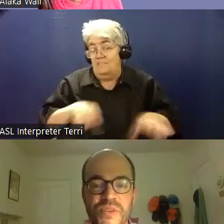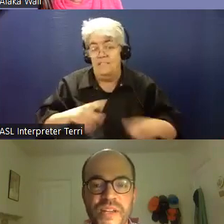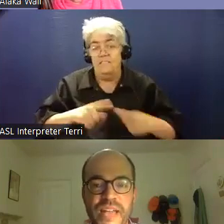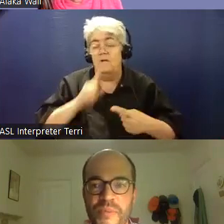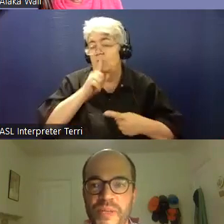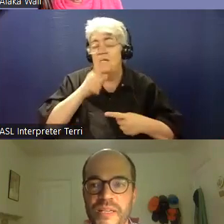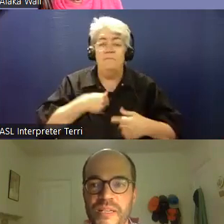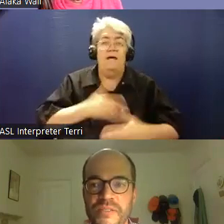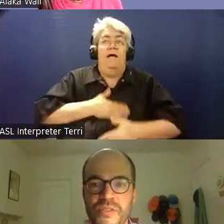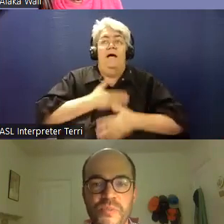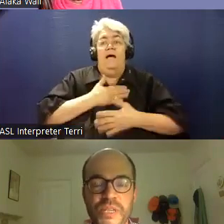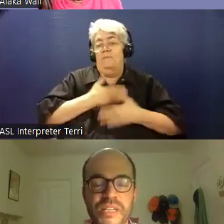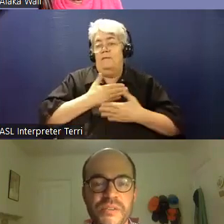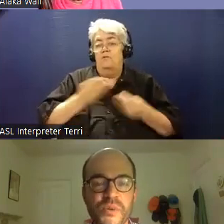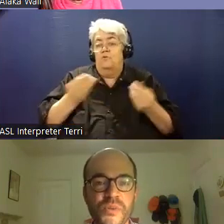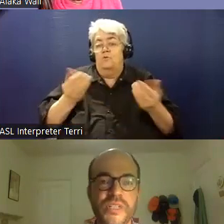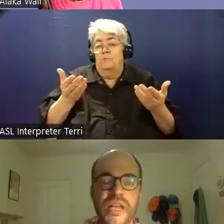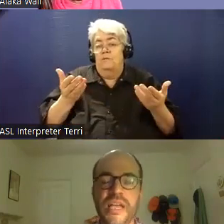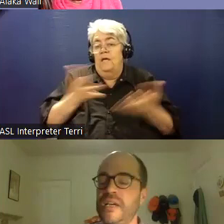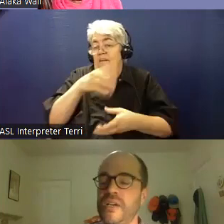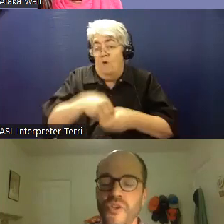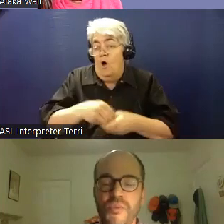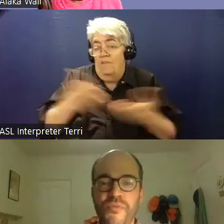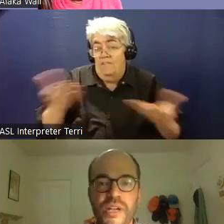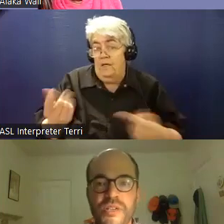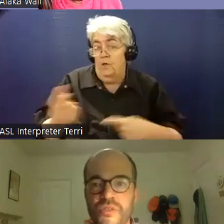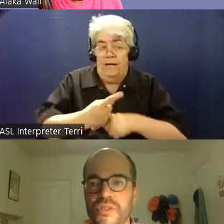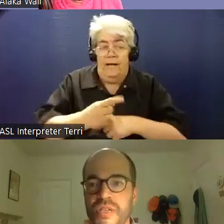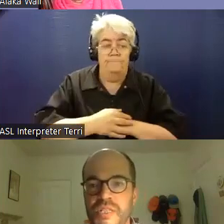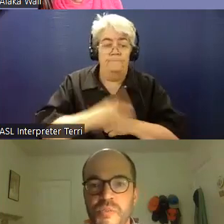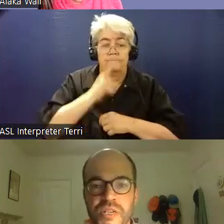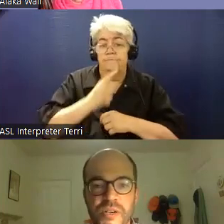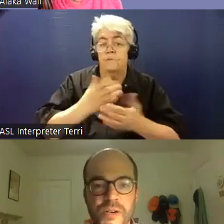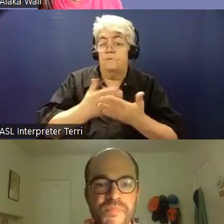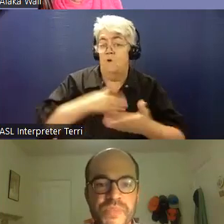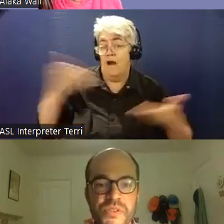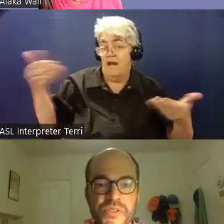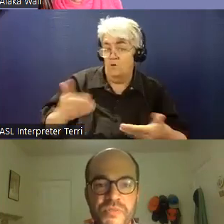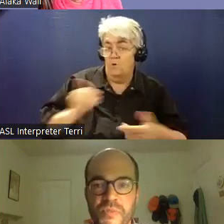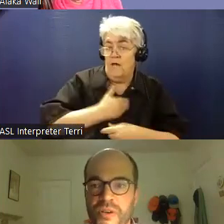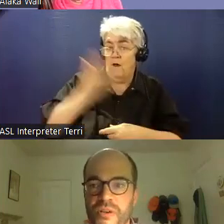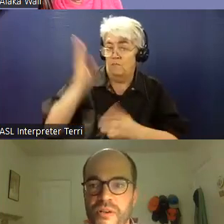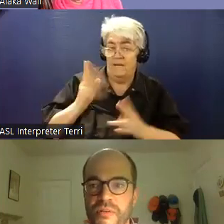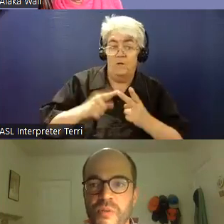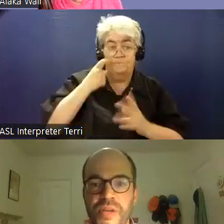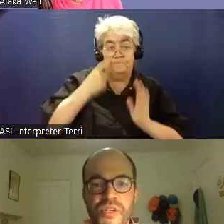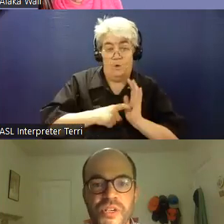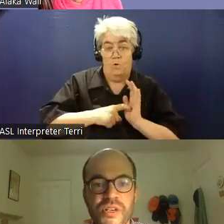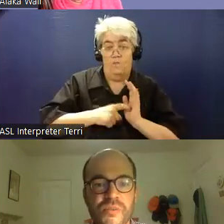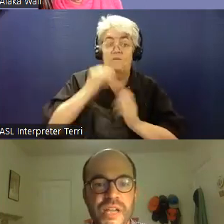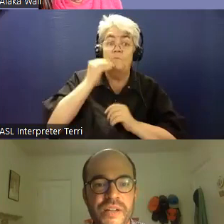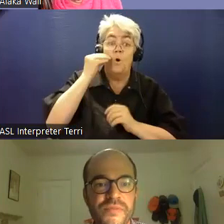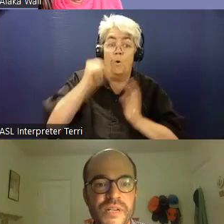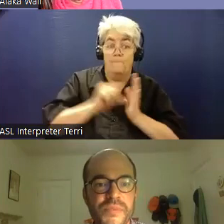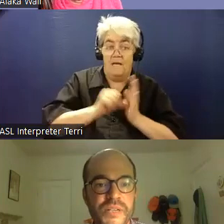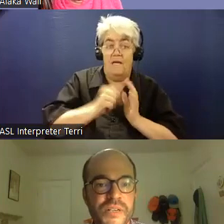just very happy to be involved tonight. So before I introduce tonight's speaker, as you can see from our homepage here,